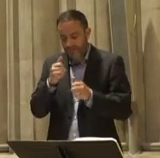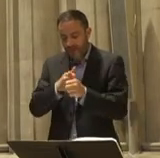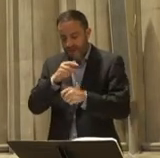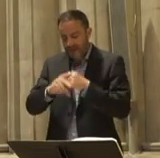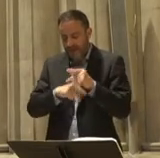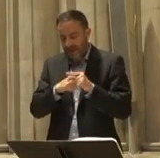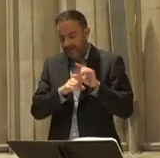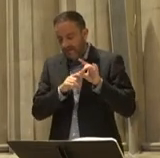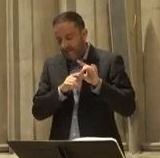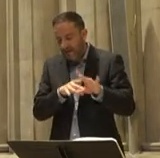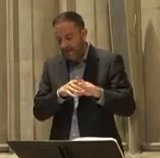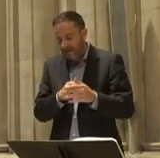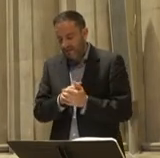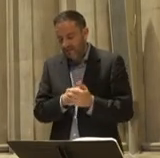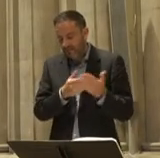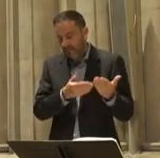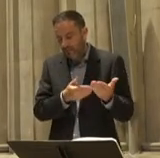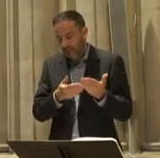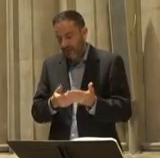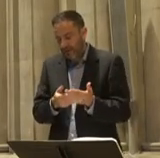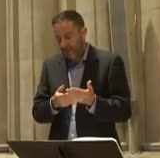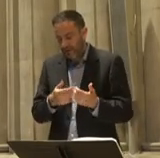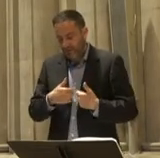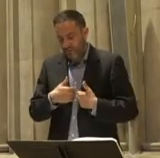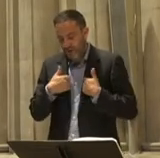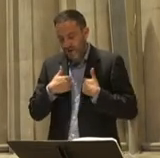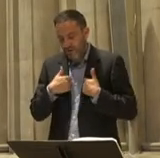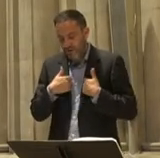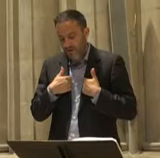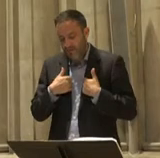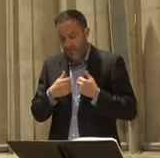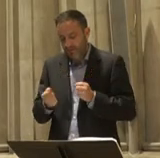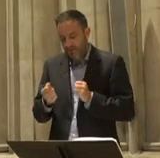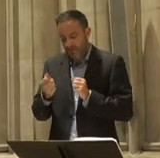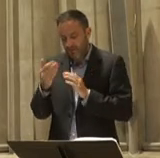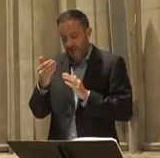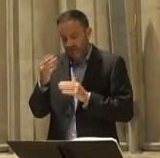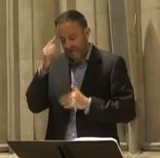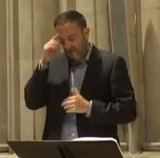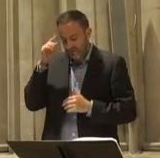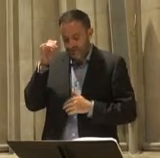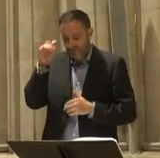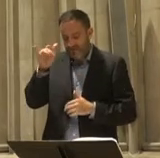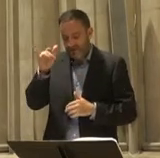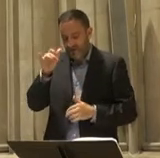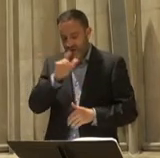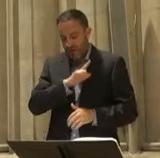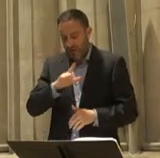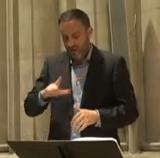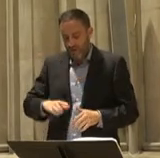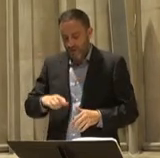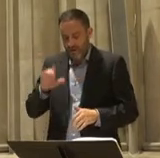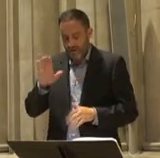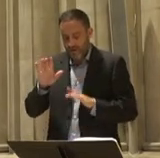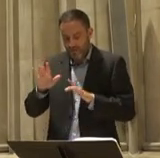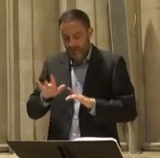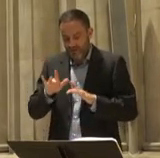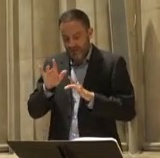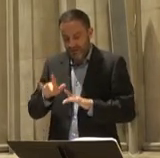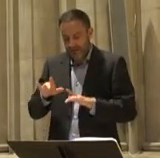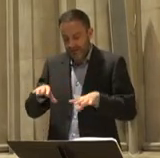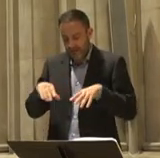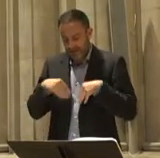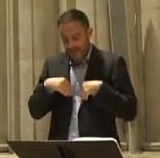any form of hatred. Bring us with them to dwell in your presence forever. Lord, in your